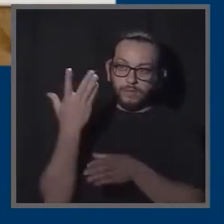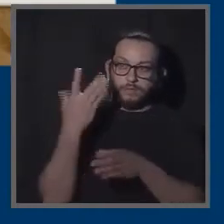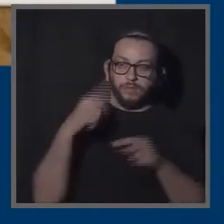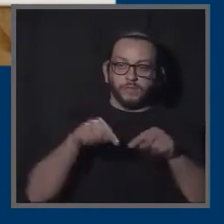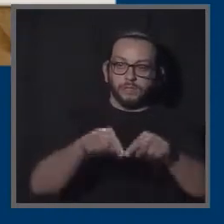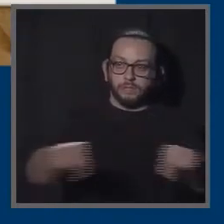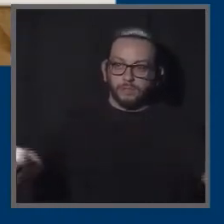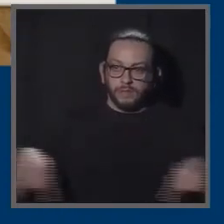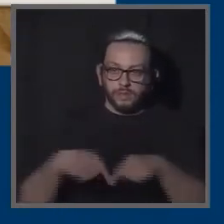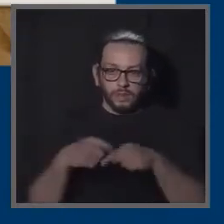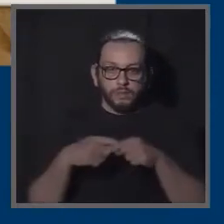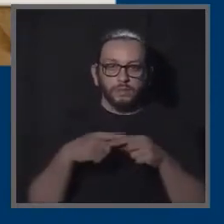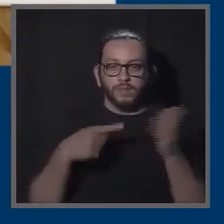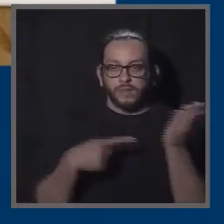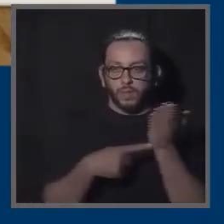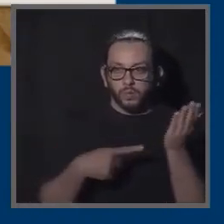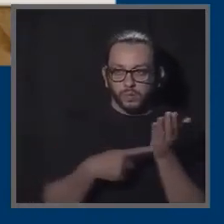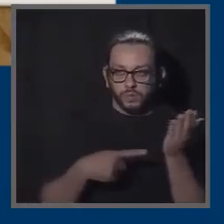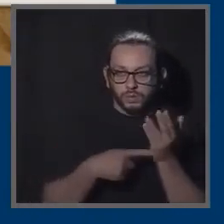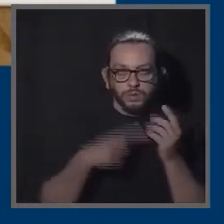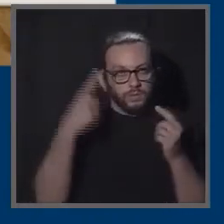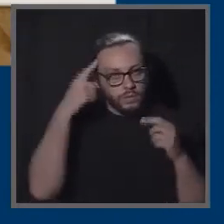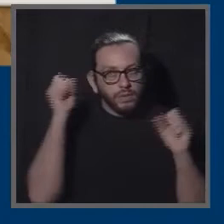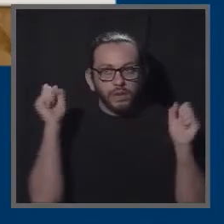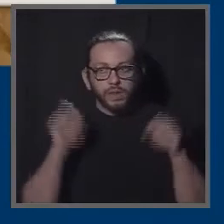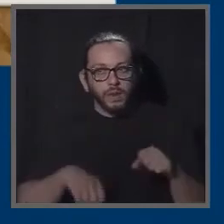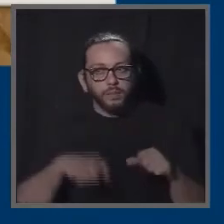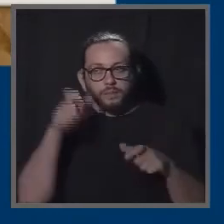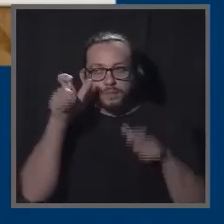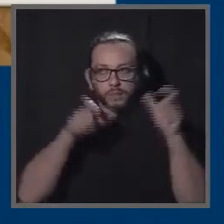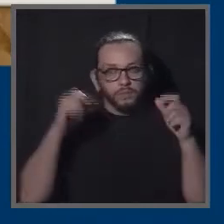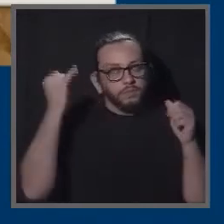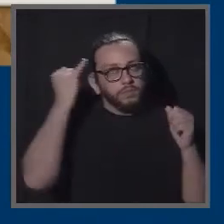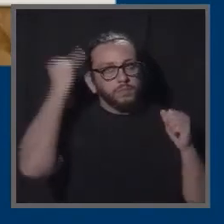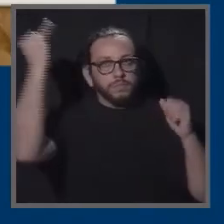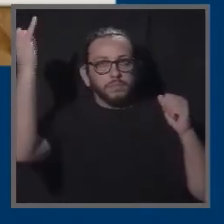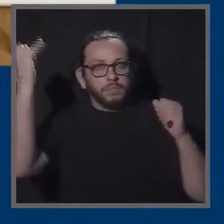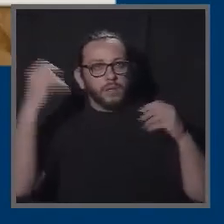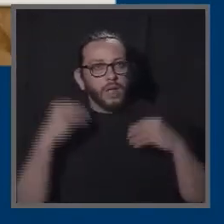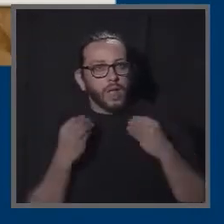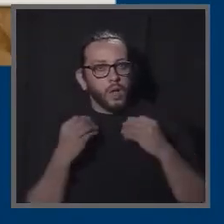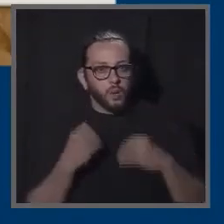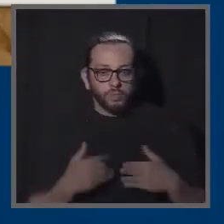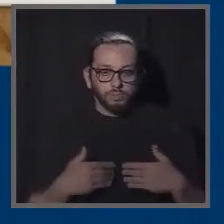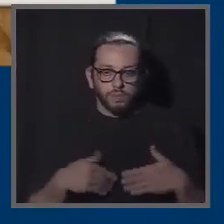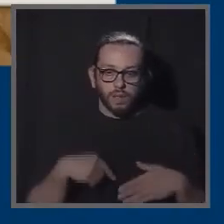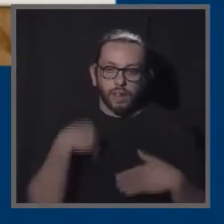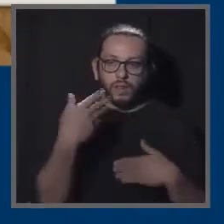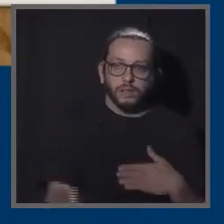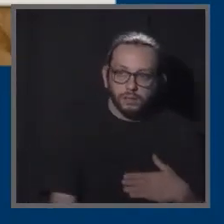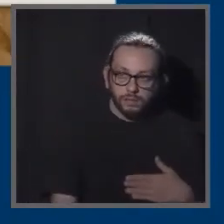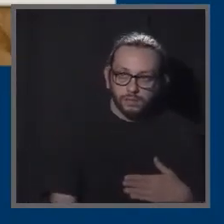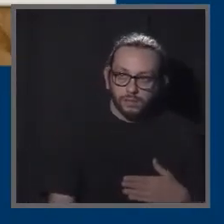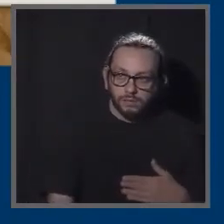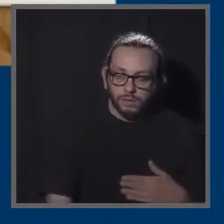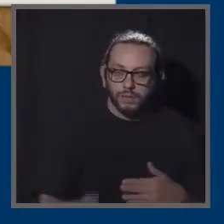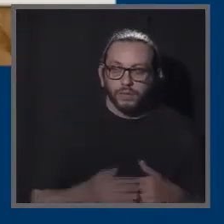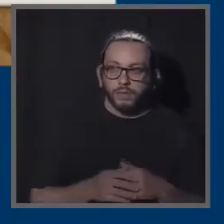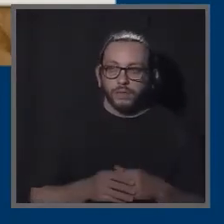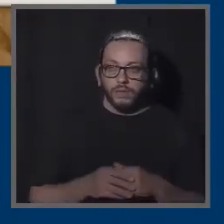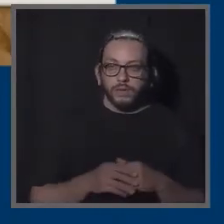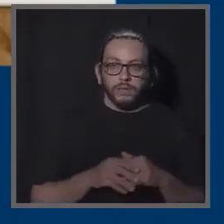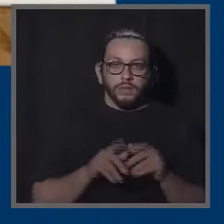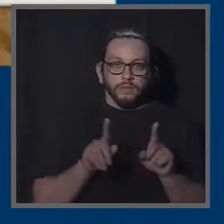comes next. So this is my fourth point about Creative Dundee, that a cultural organization can play